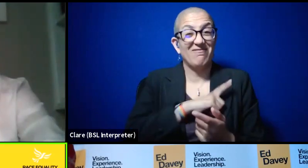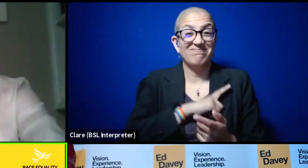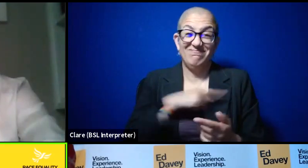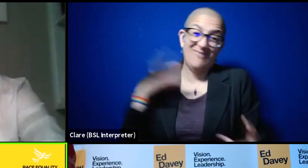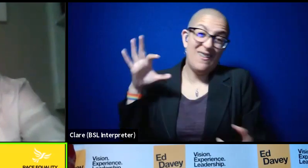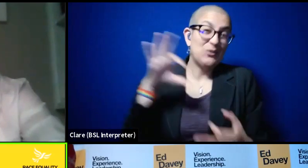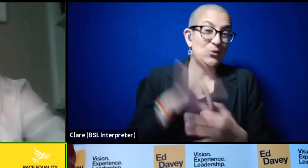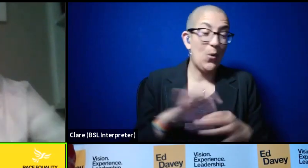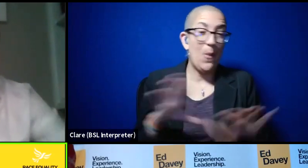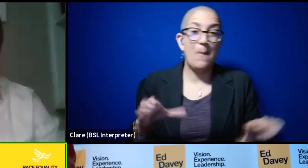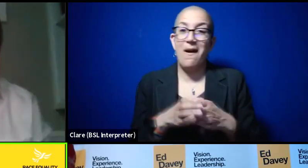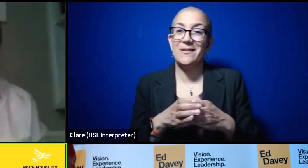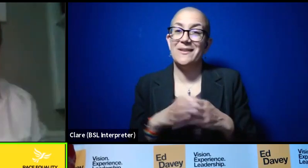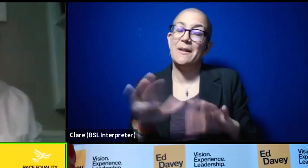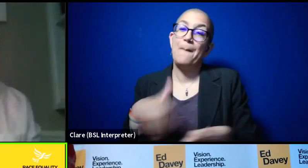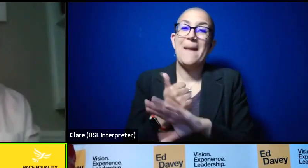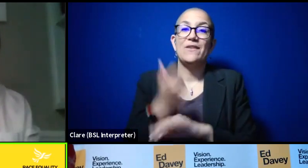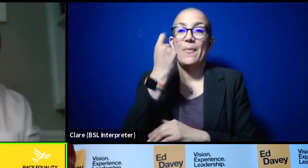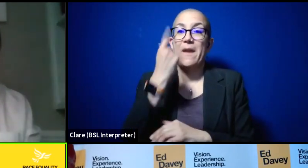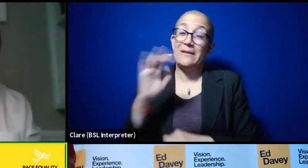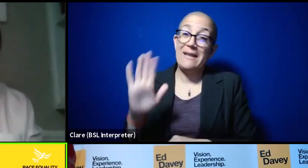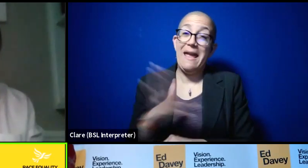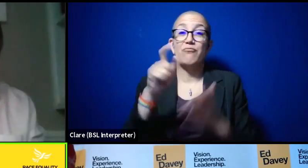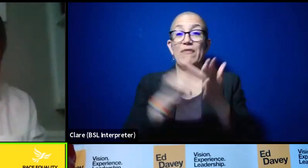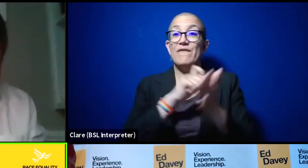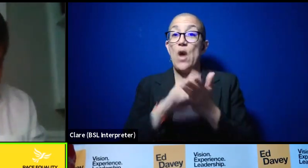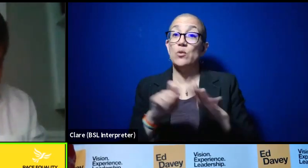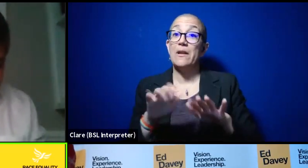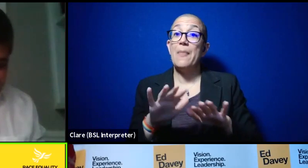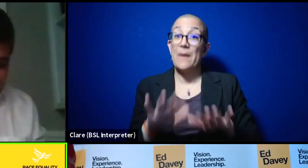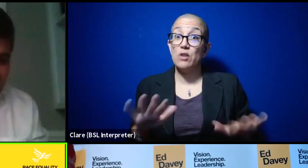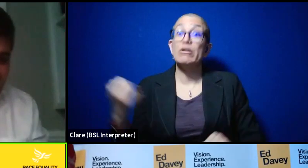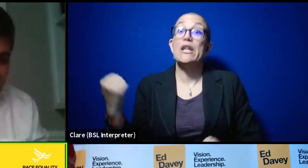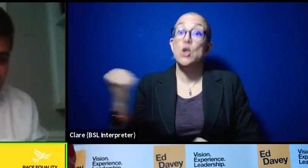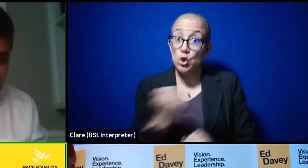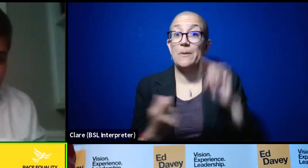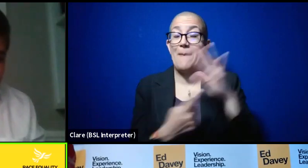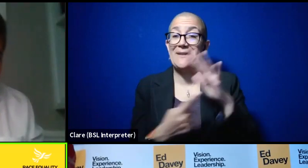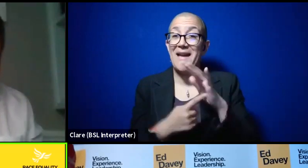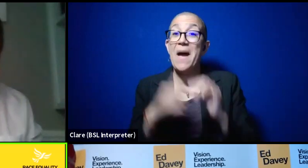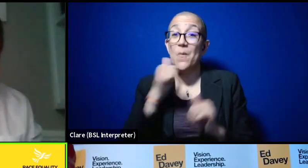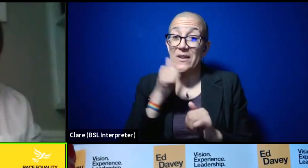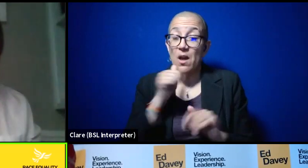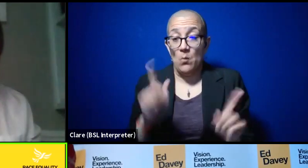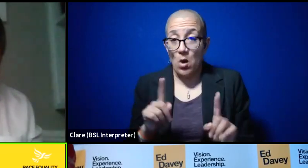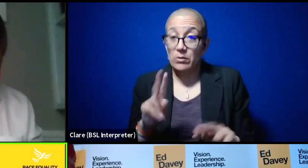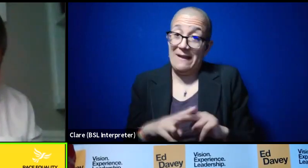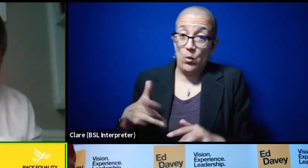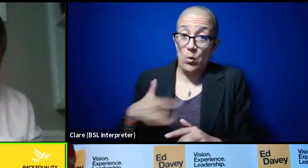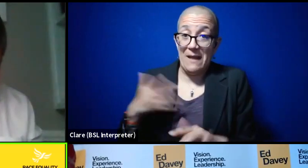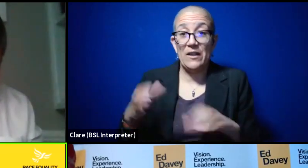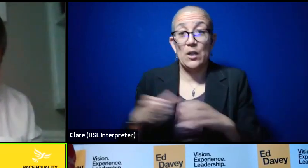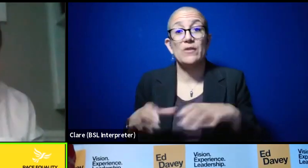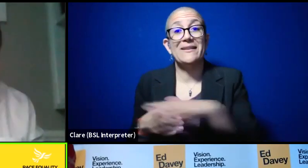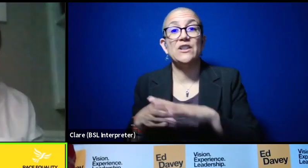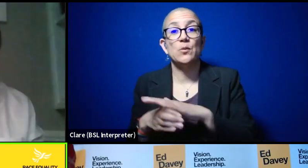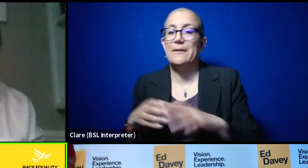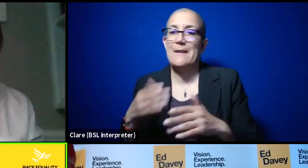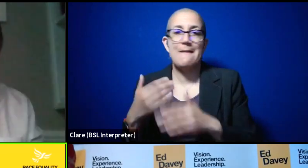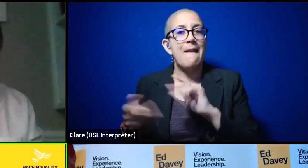It's predicated on the idea that every vote in this country should matter. And what we know, of course, is that if you live in a constituency that hasn't